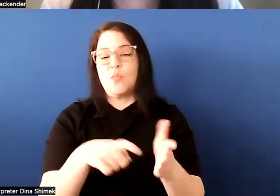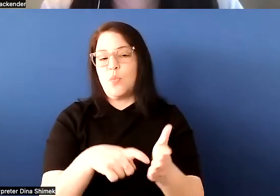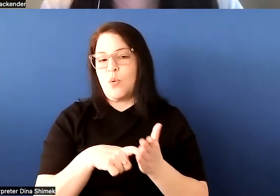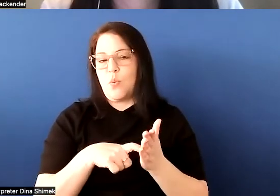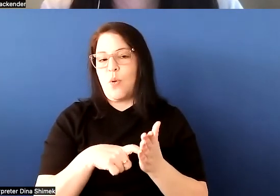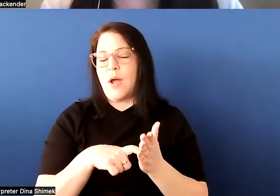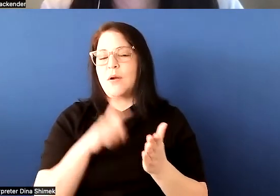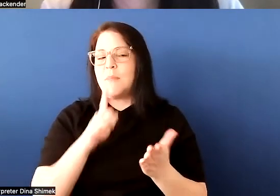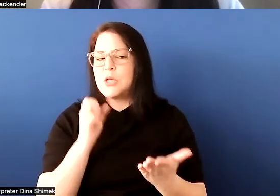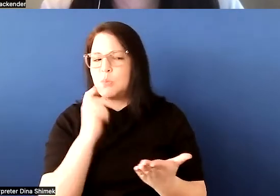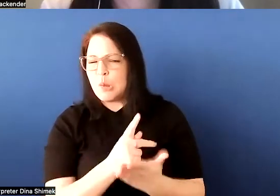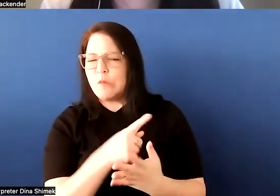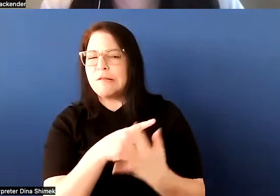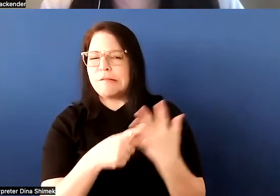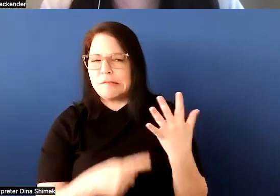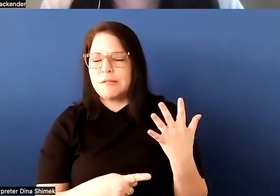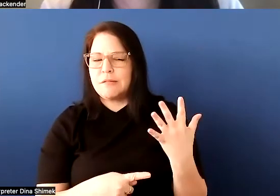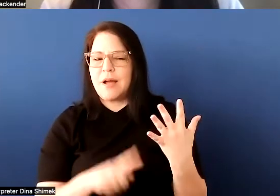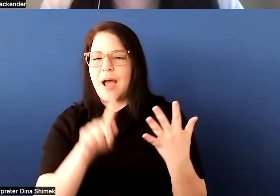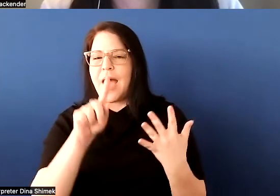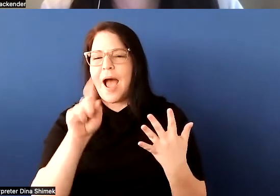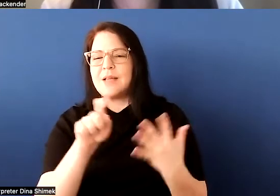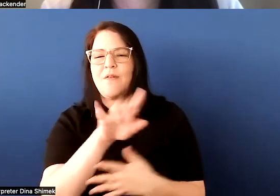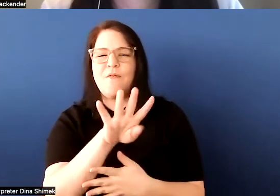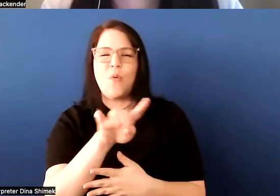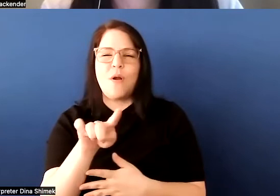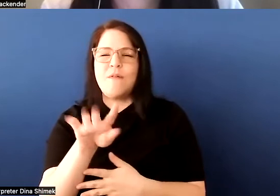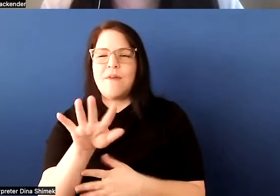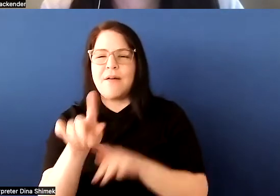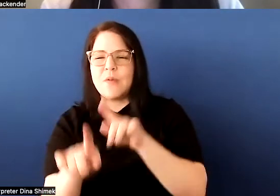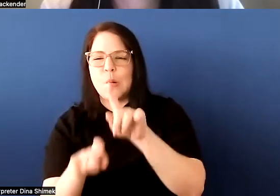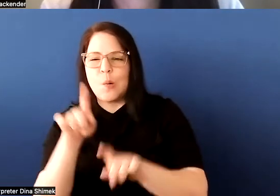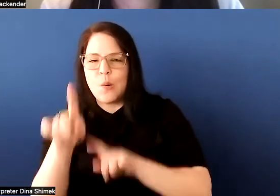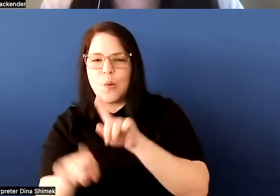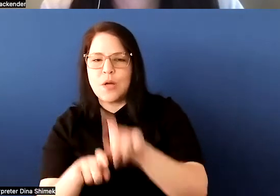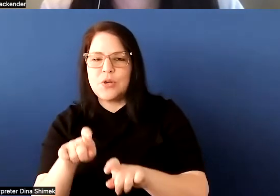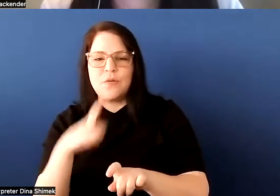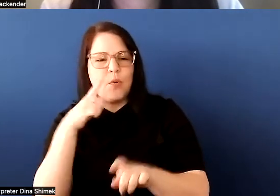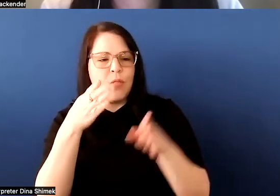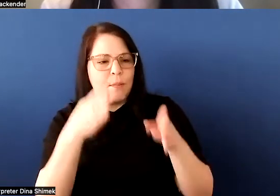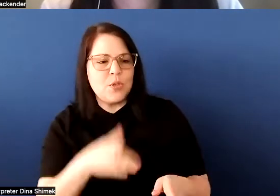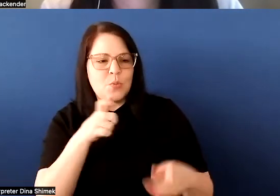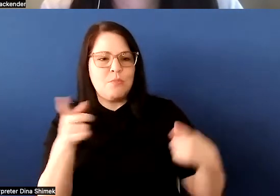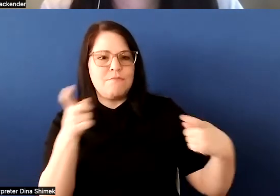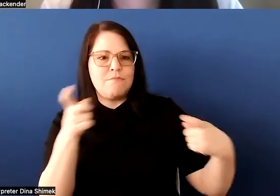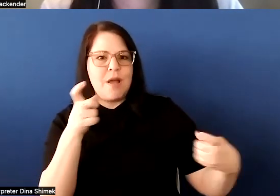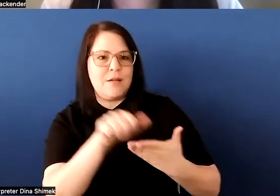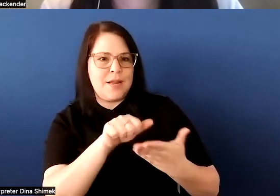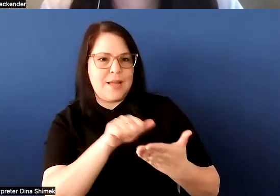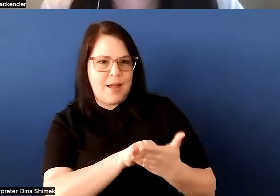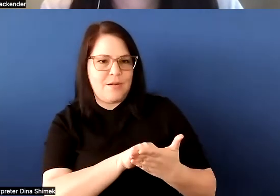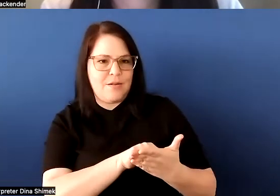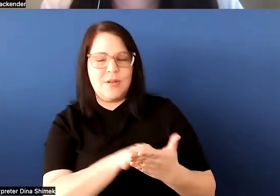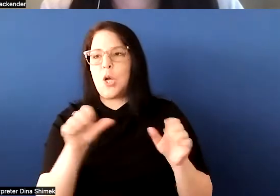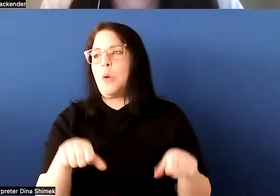to verify that, we usually ask 4 or 5 questions of whoever's going to be managing the account. And this could